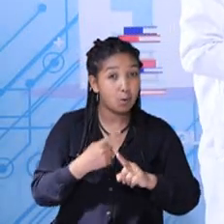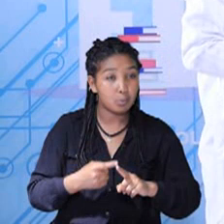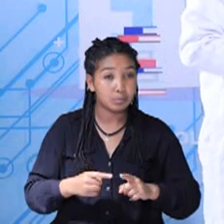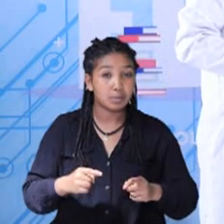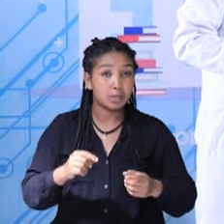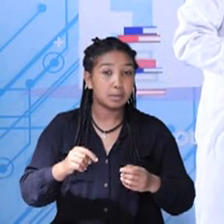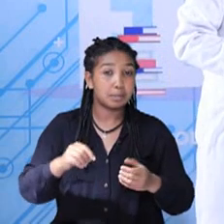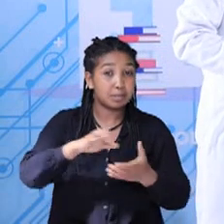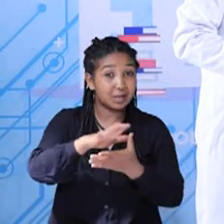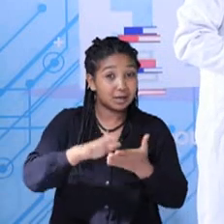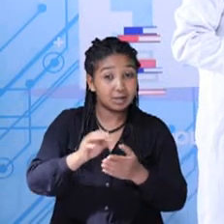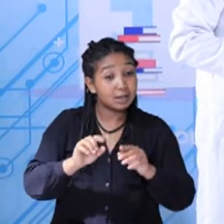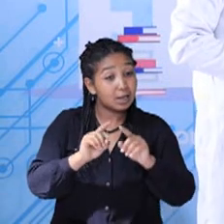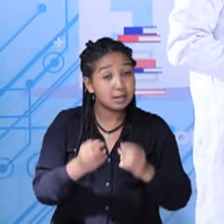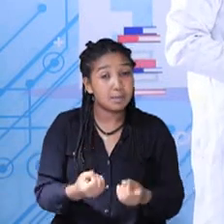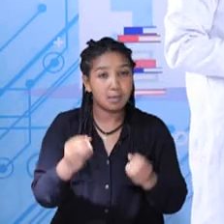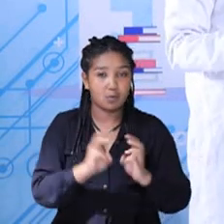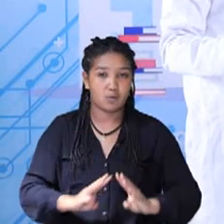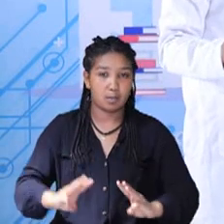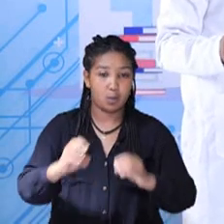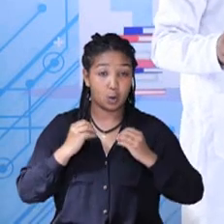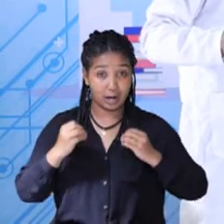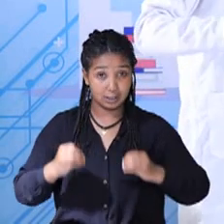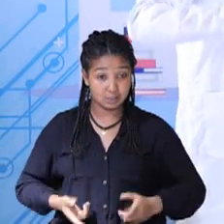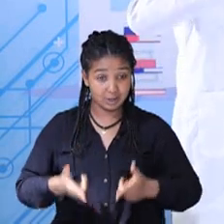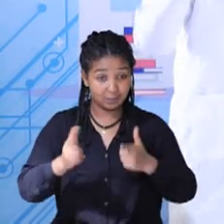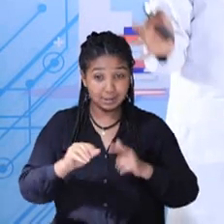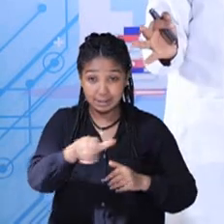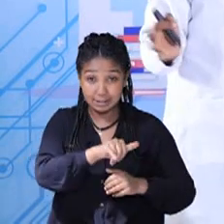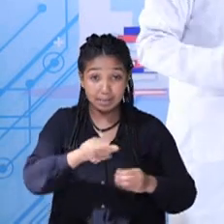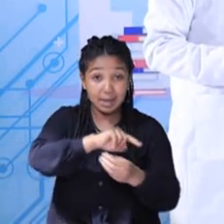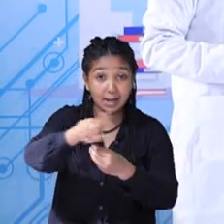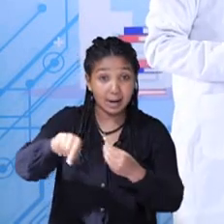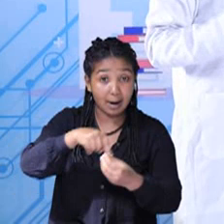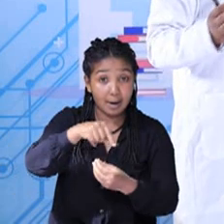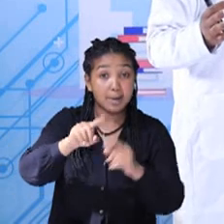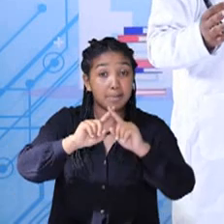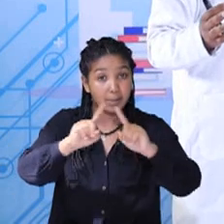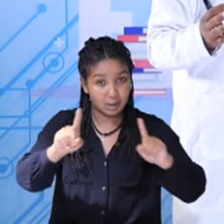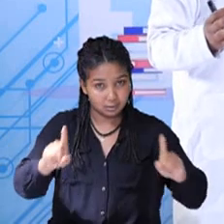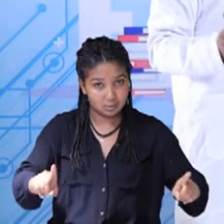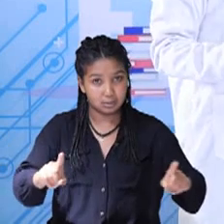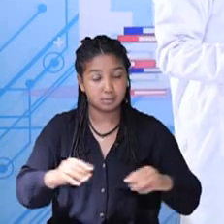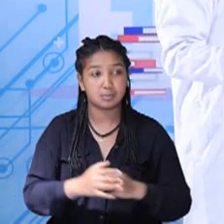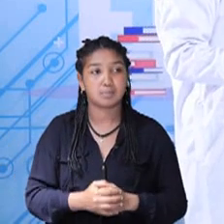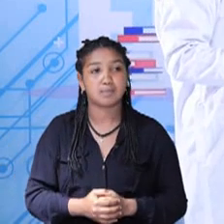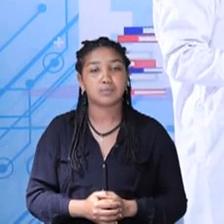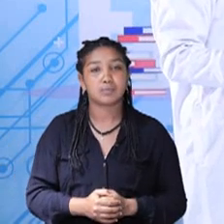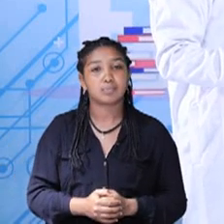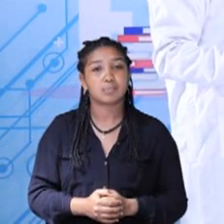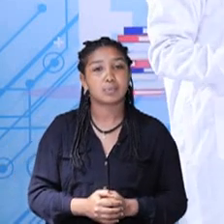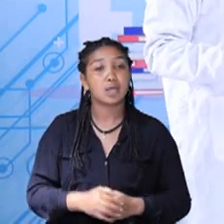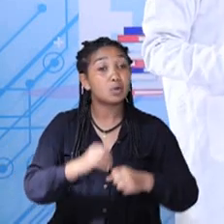breeding in a number of ways. Organisms living in the same area, but